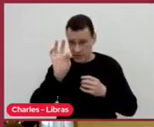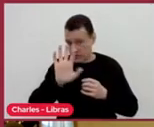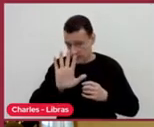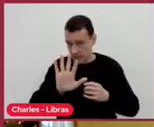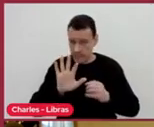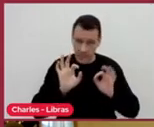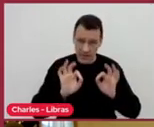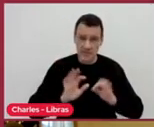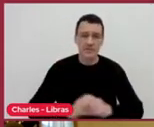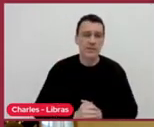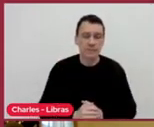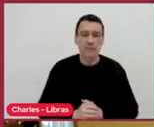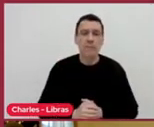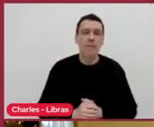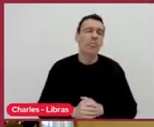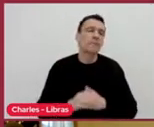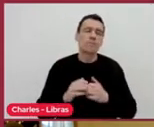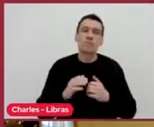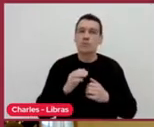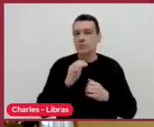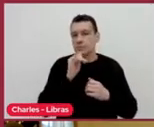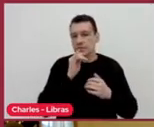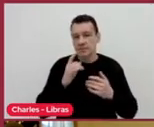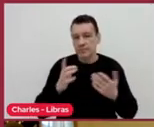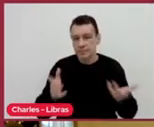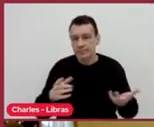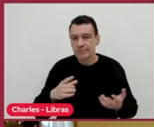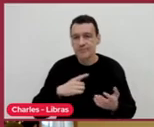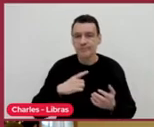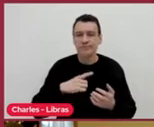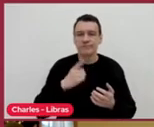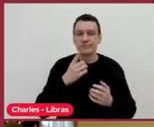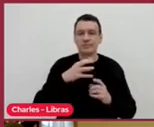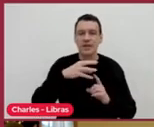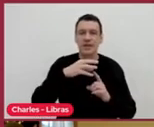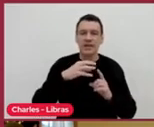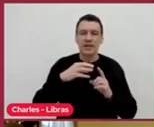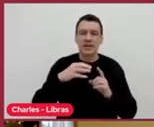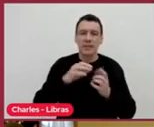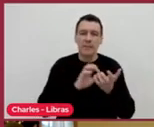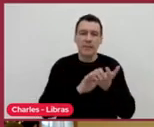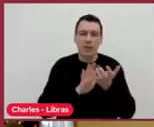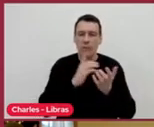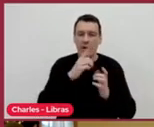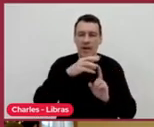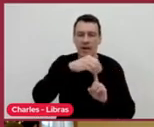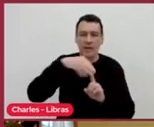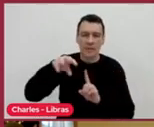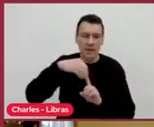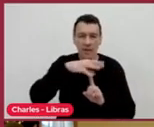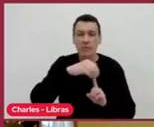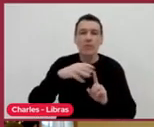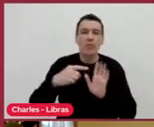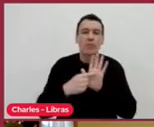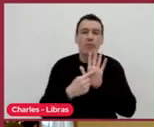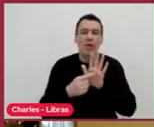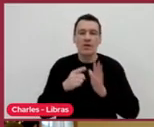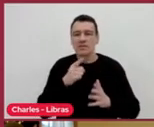in our hands the API that I showed earlier with the queries model as a